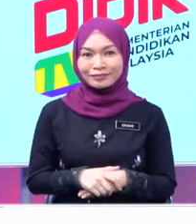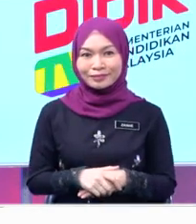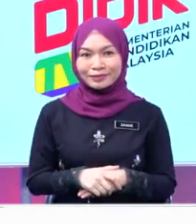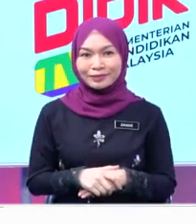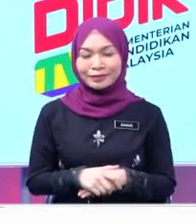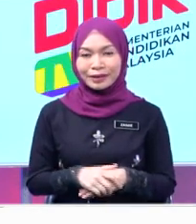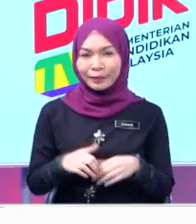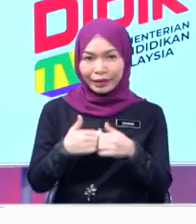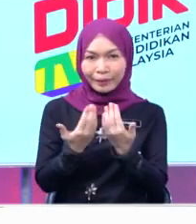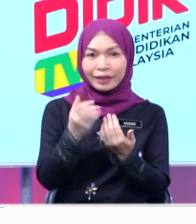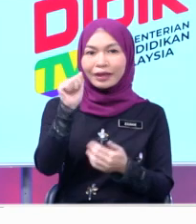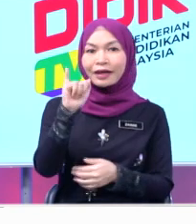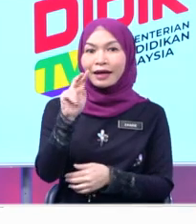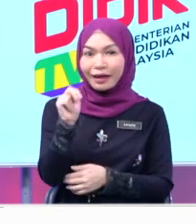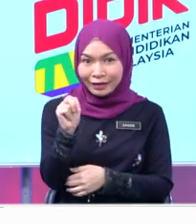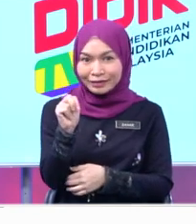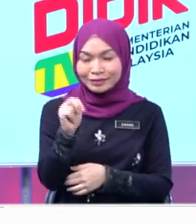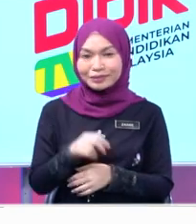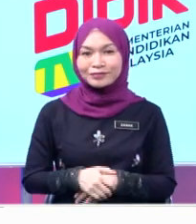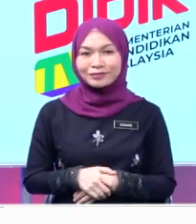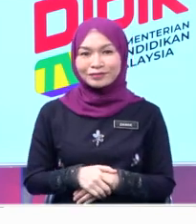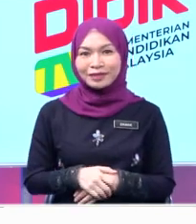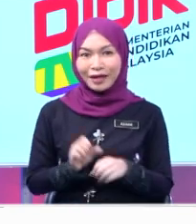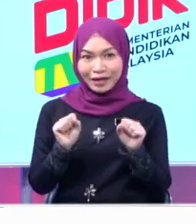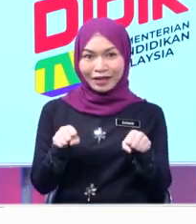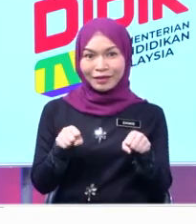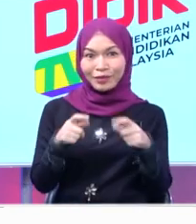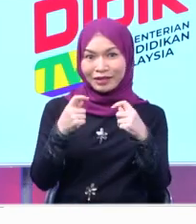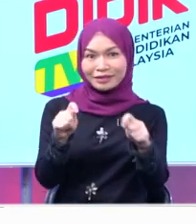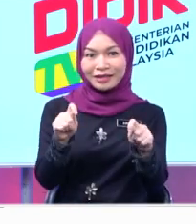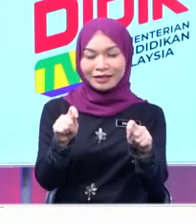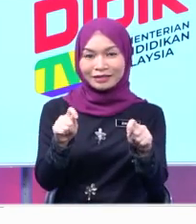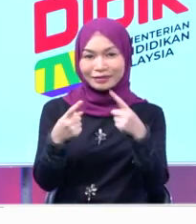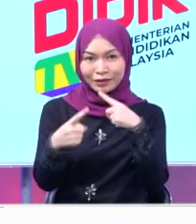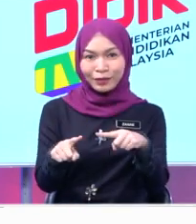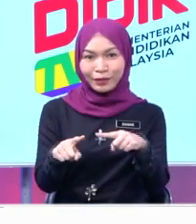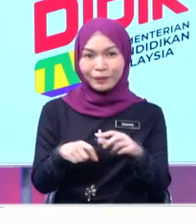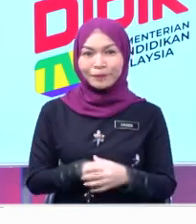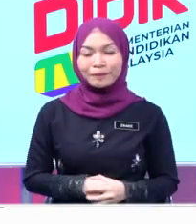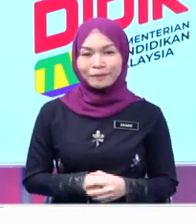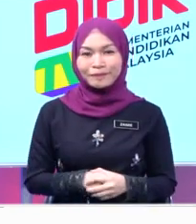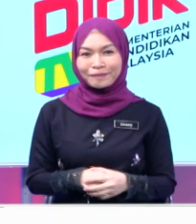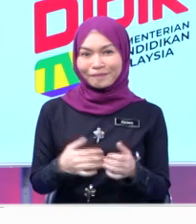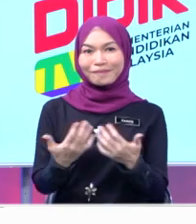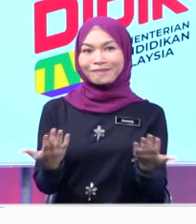Okay, how about Ain? Ain haven't got a chance to answer, right? Ain, Yeah. what do you think?